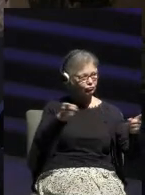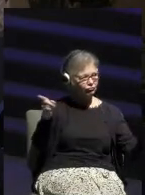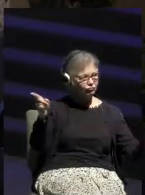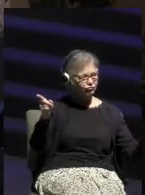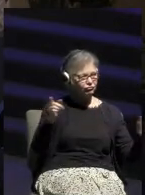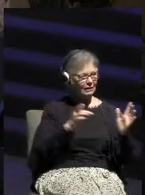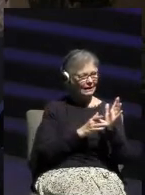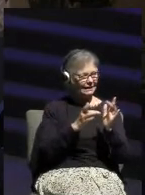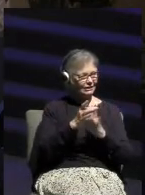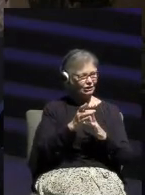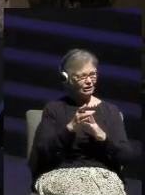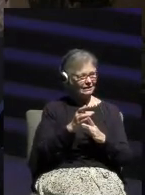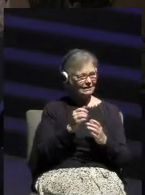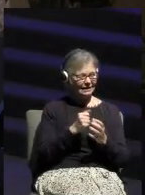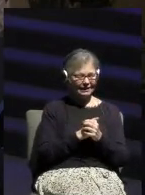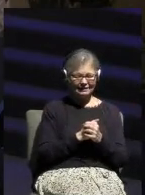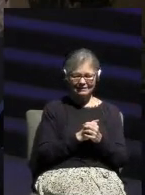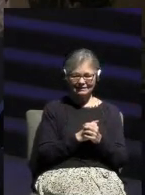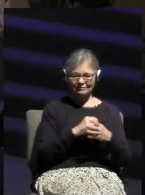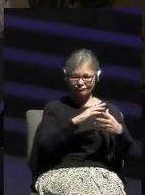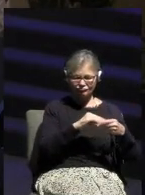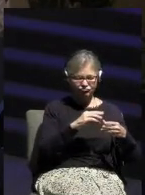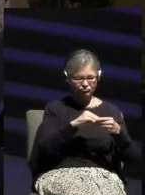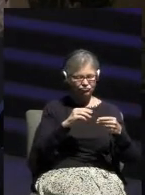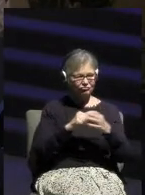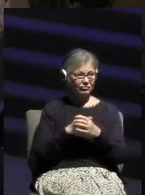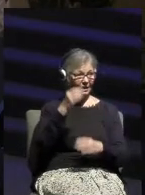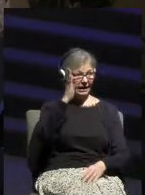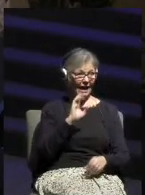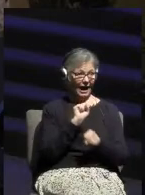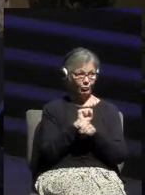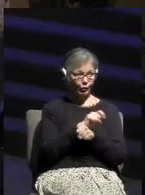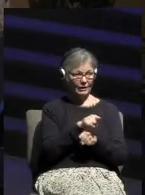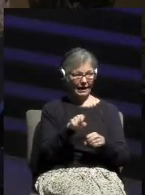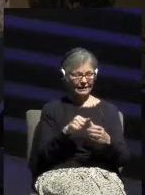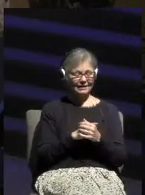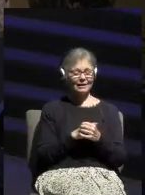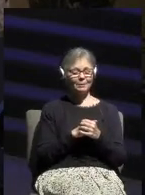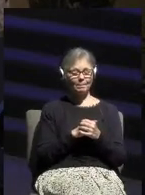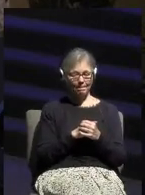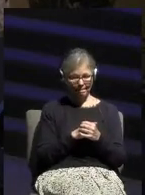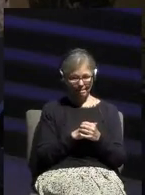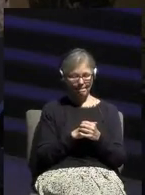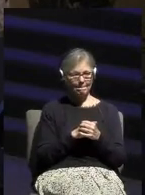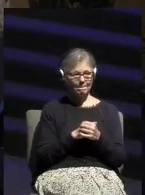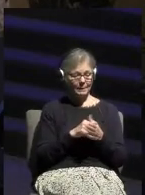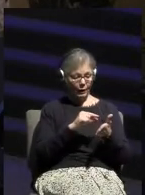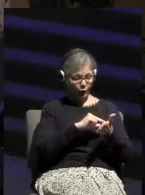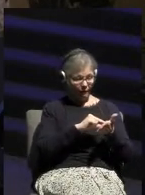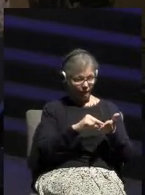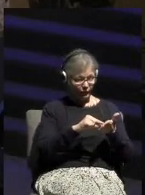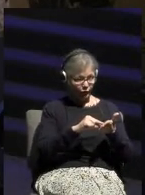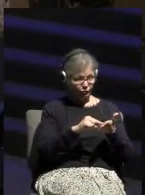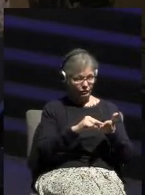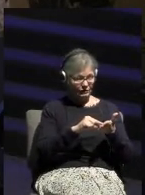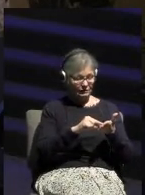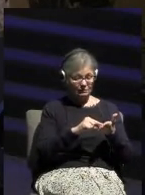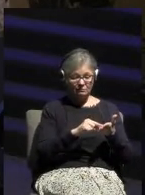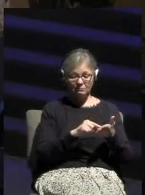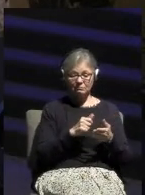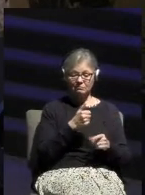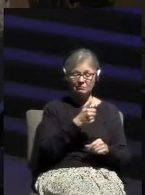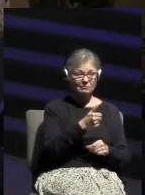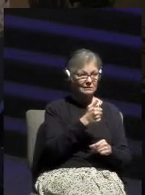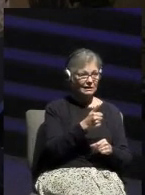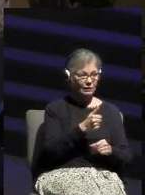God protected him every step of the way. And we read that verse, and he was shipwrecked, and he